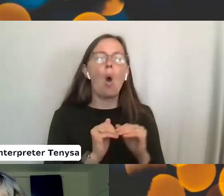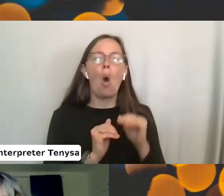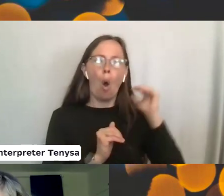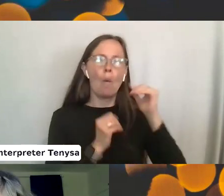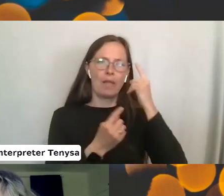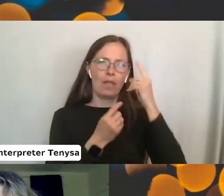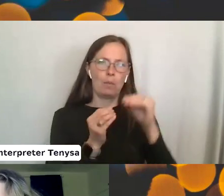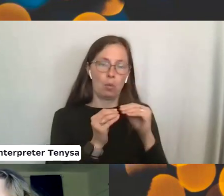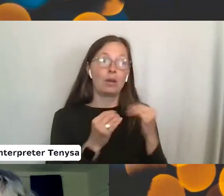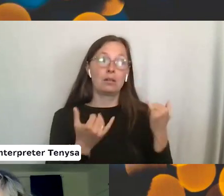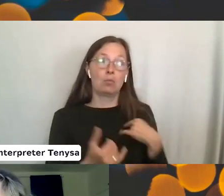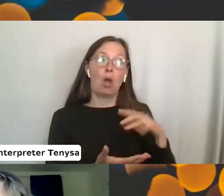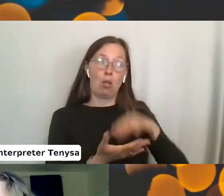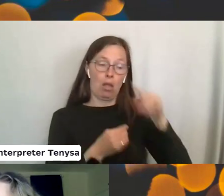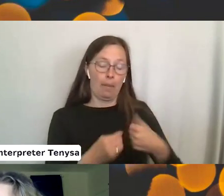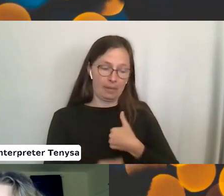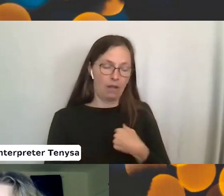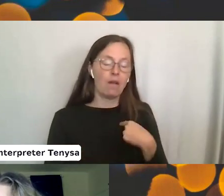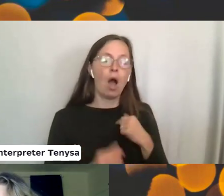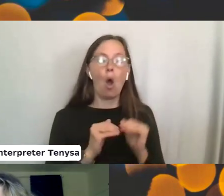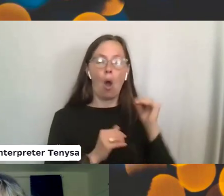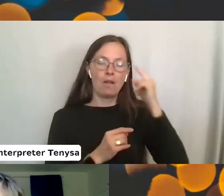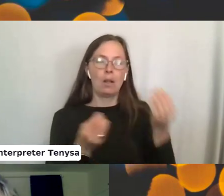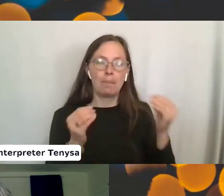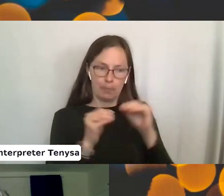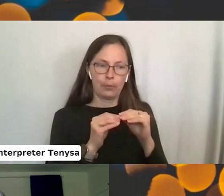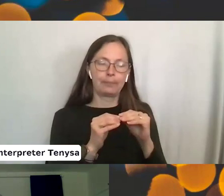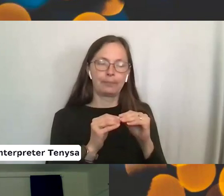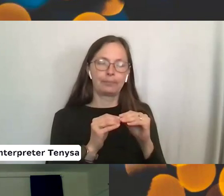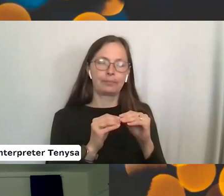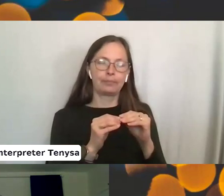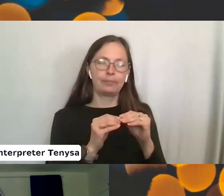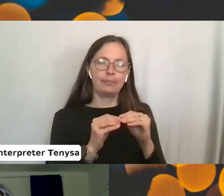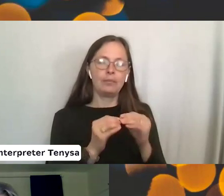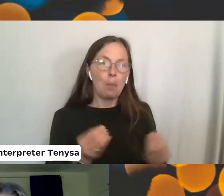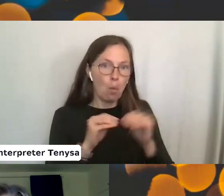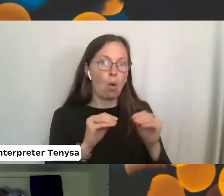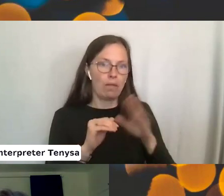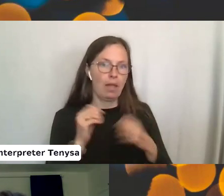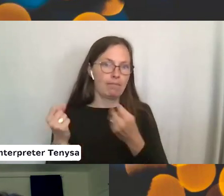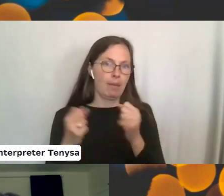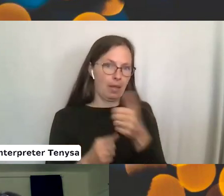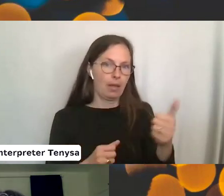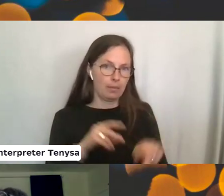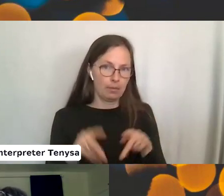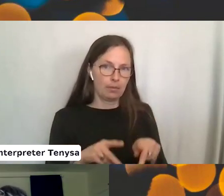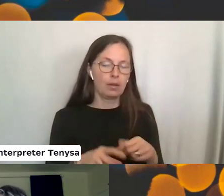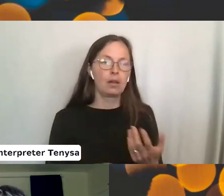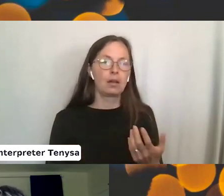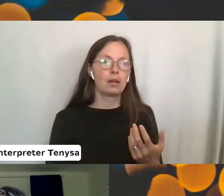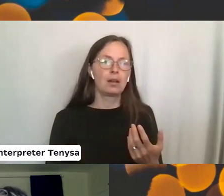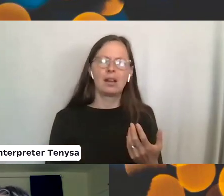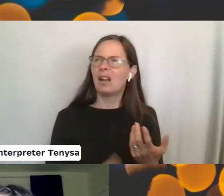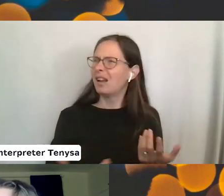more. I'm now learning about myself. I overthink more than many people do. Isn't